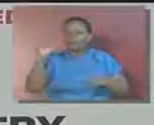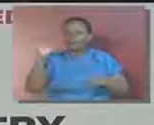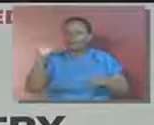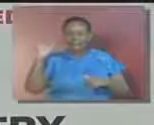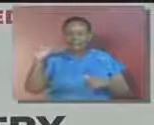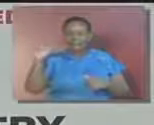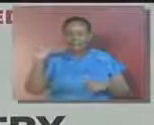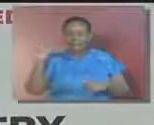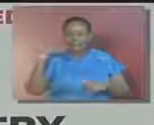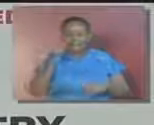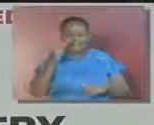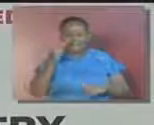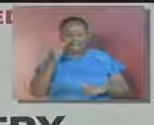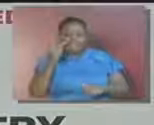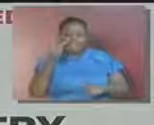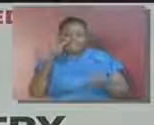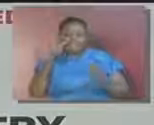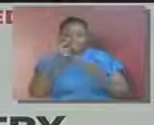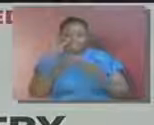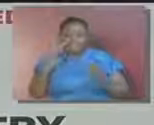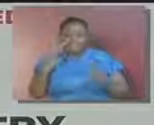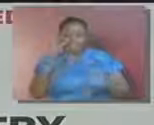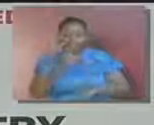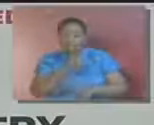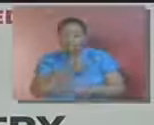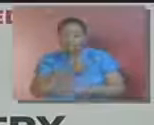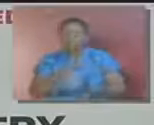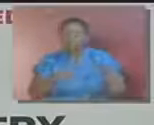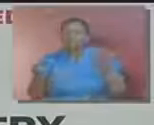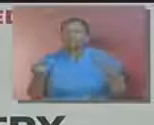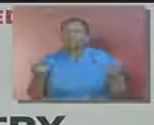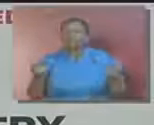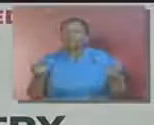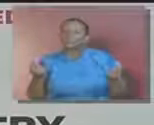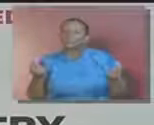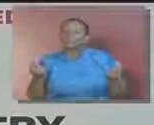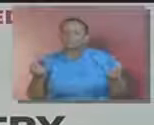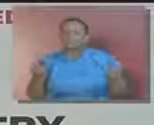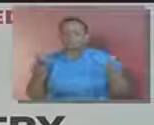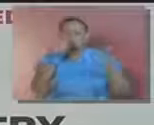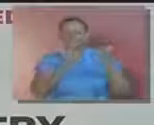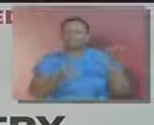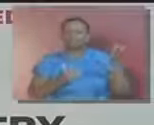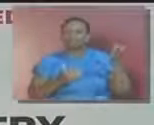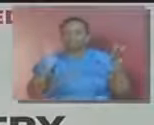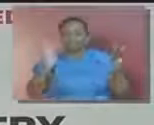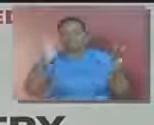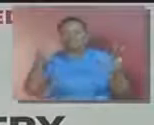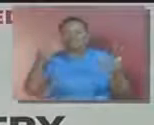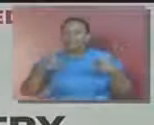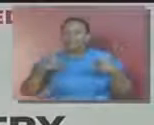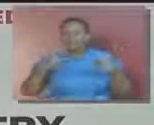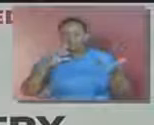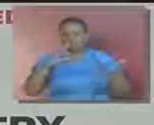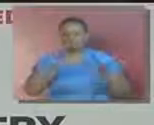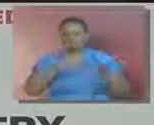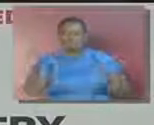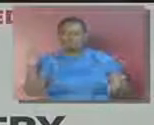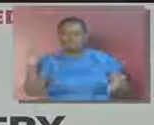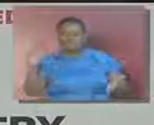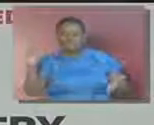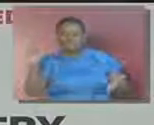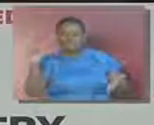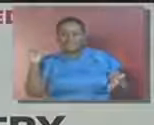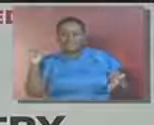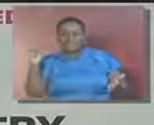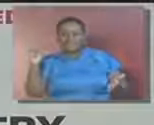I asked for yesterday, will come to me hopefully by Monday. And I really want to thank the private sector,